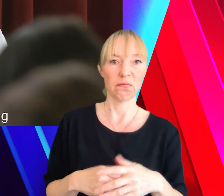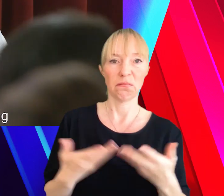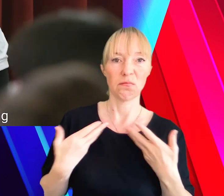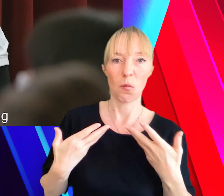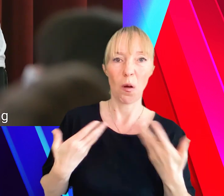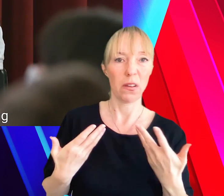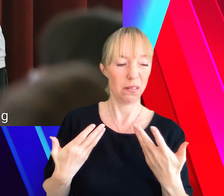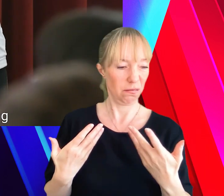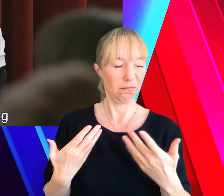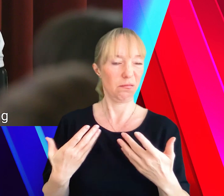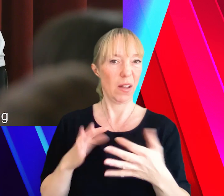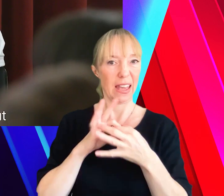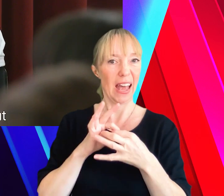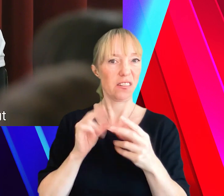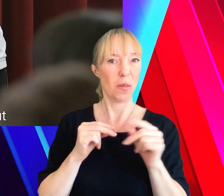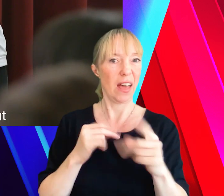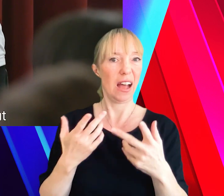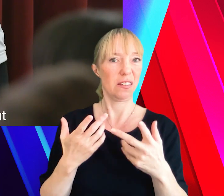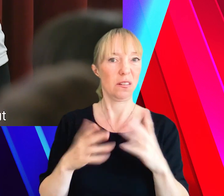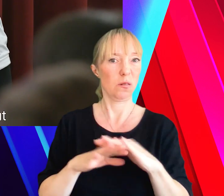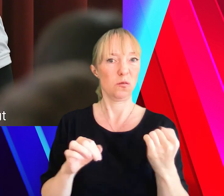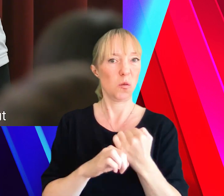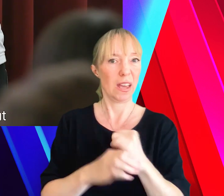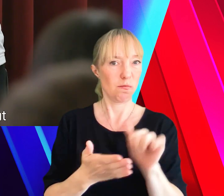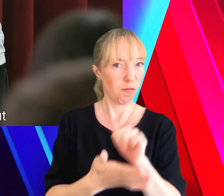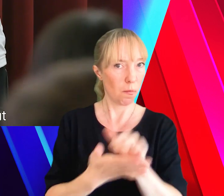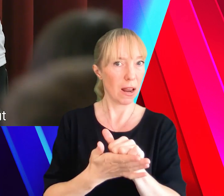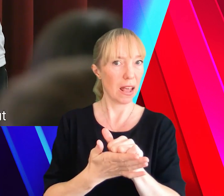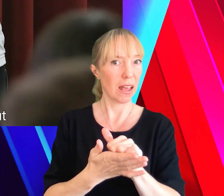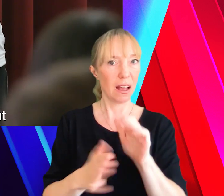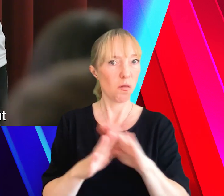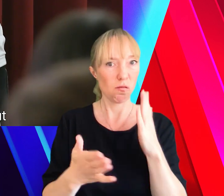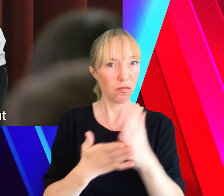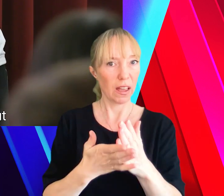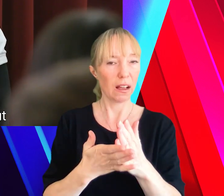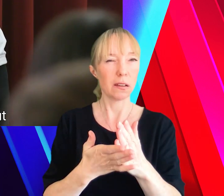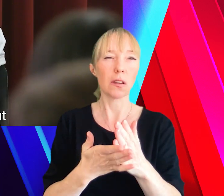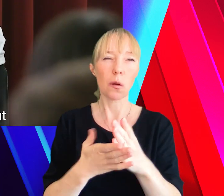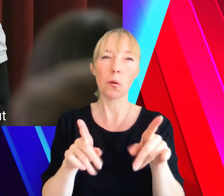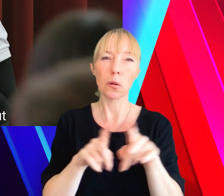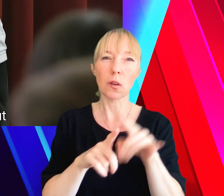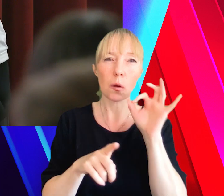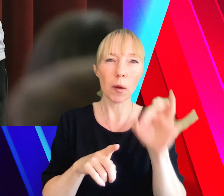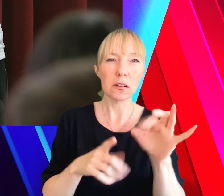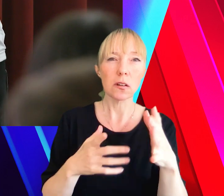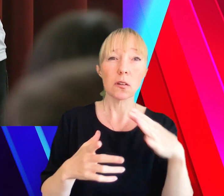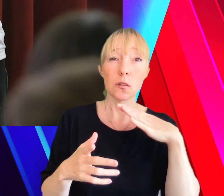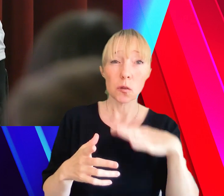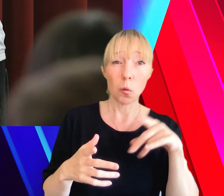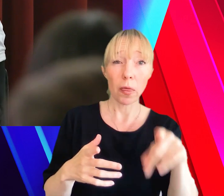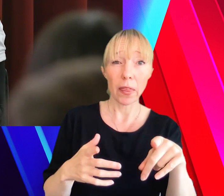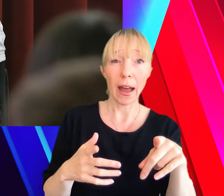audiences won't come. Why would you engage with something that feels really half-arsed and not necessarily sincere? So I think that it's